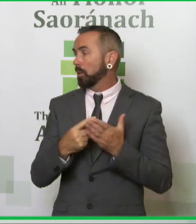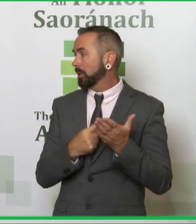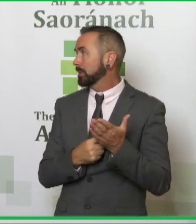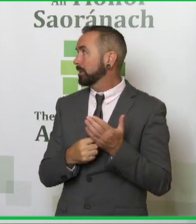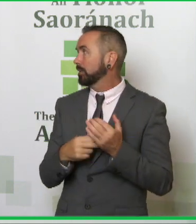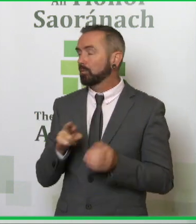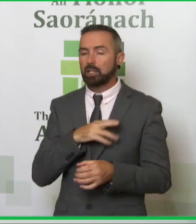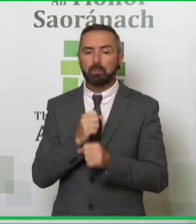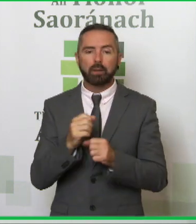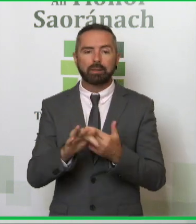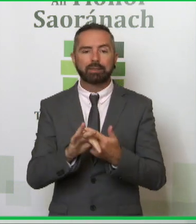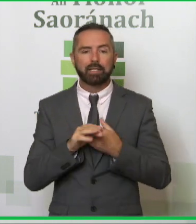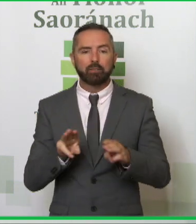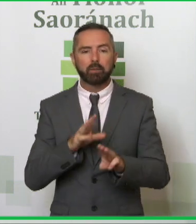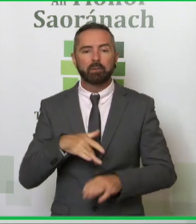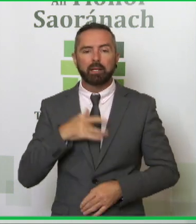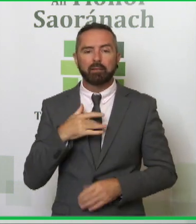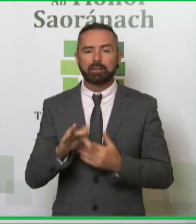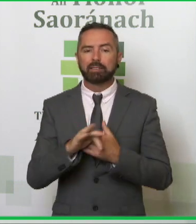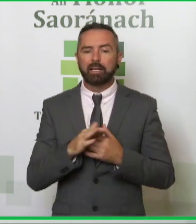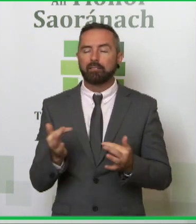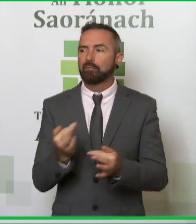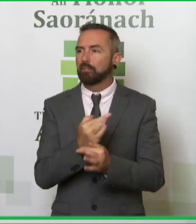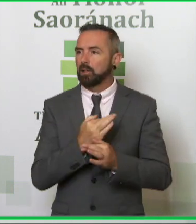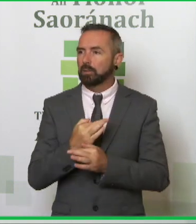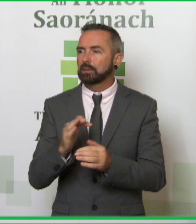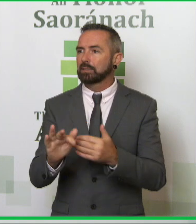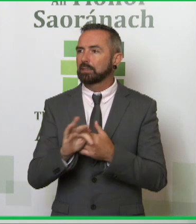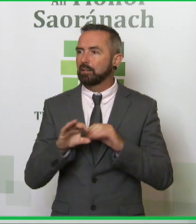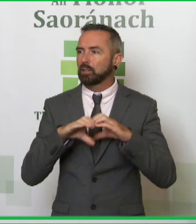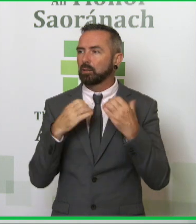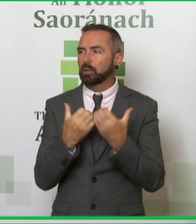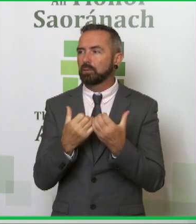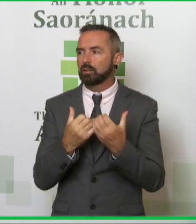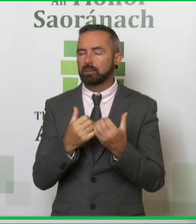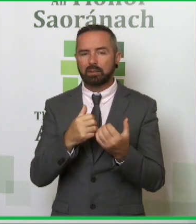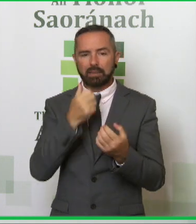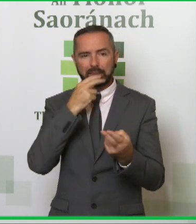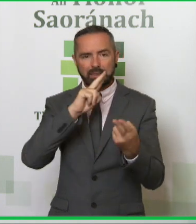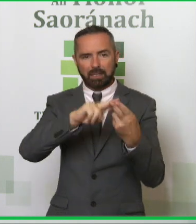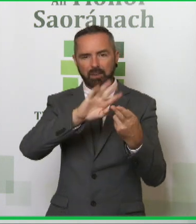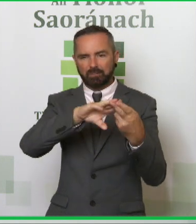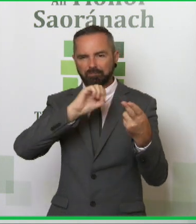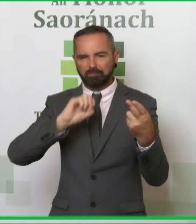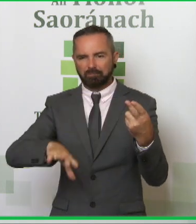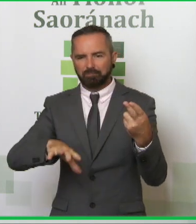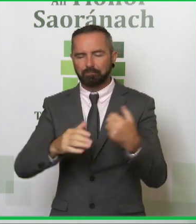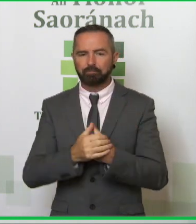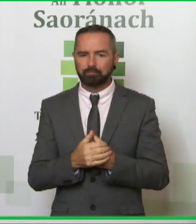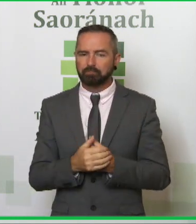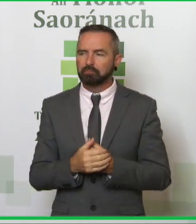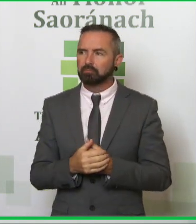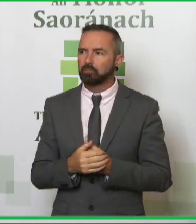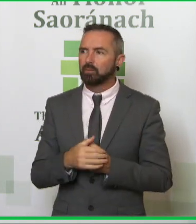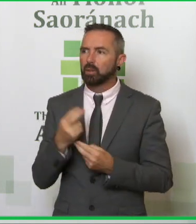about saving people's lives, about saving families, saving communities, destigmatising people who have been marginalised through many of the harms